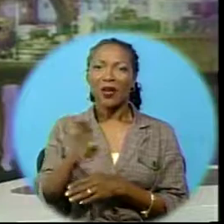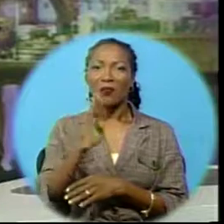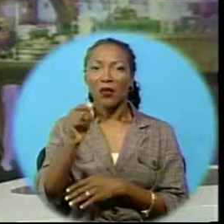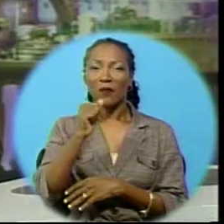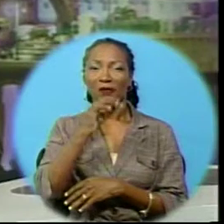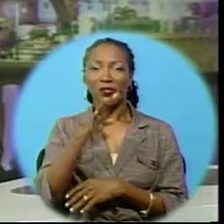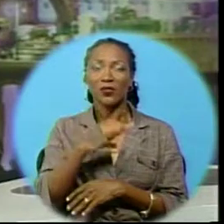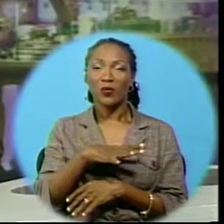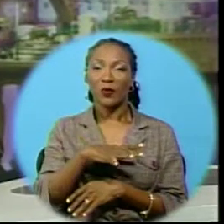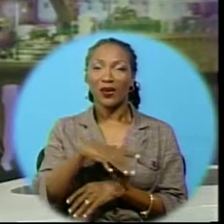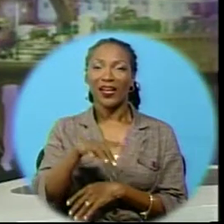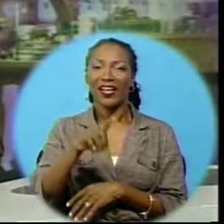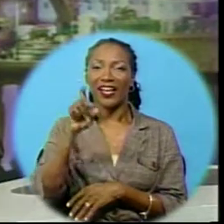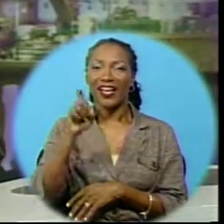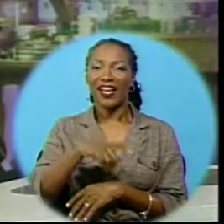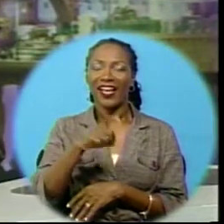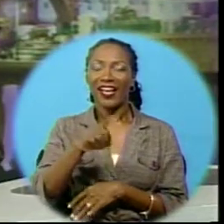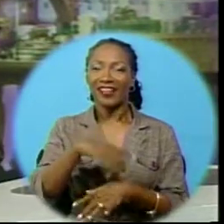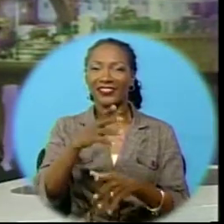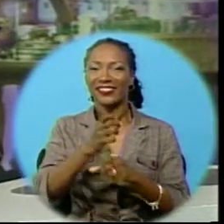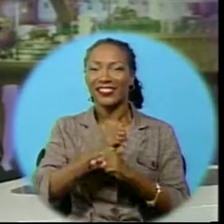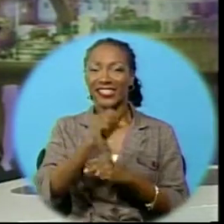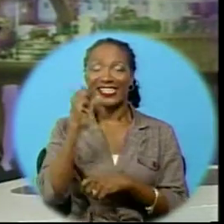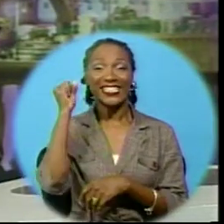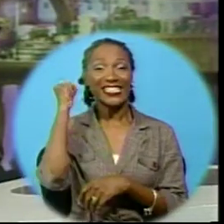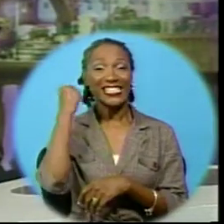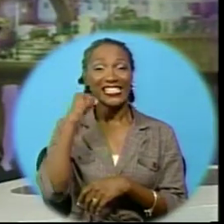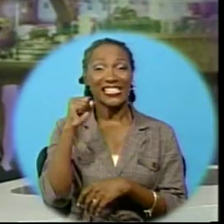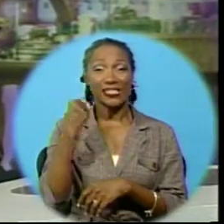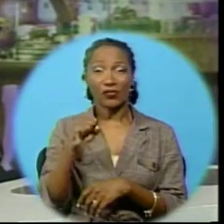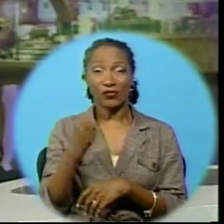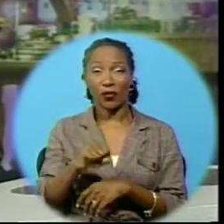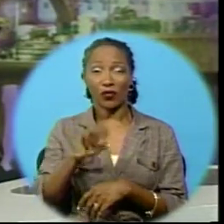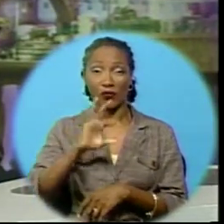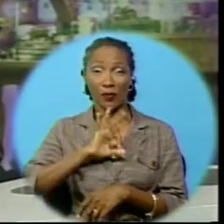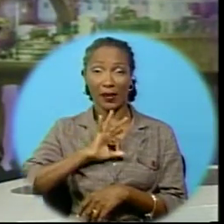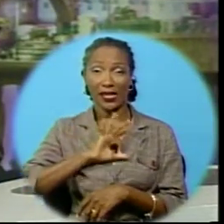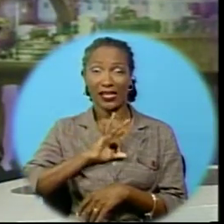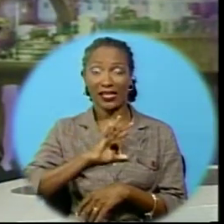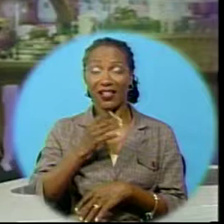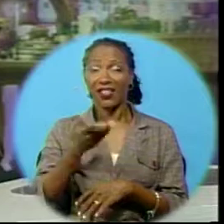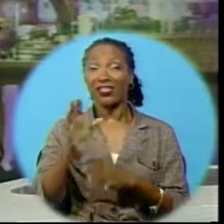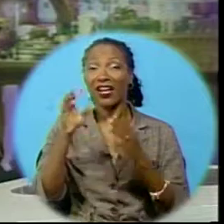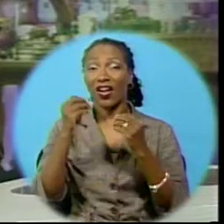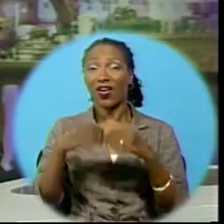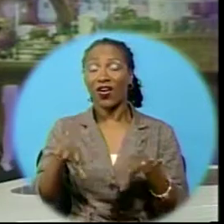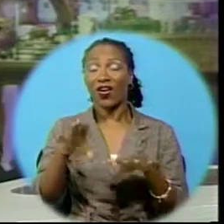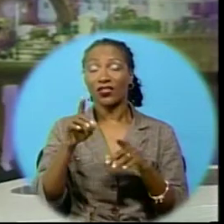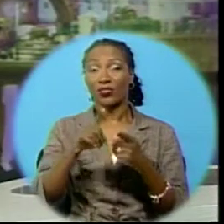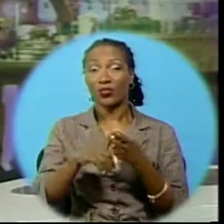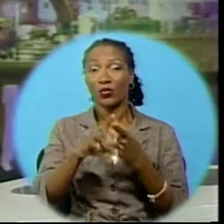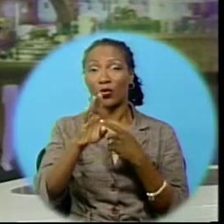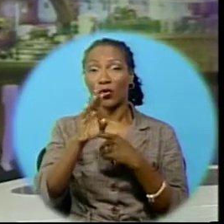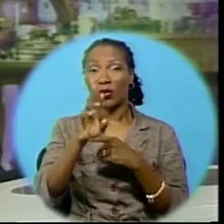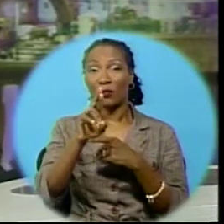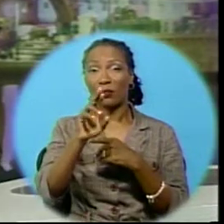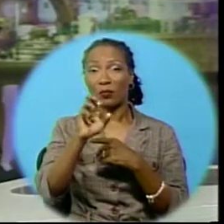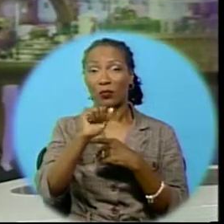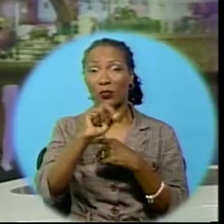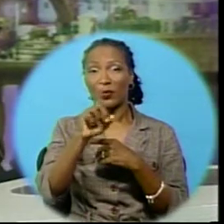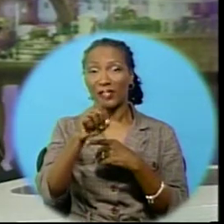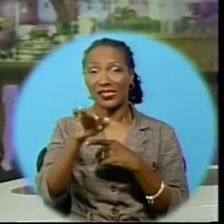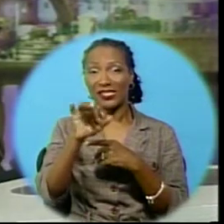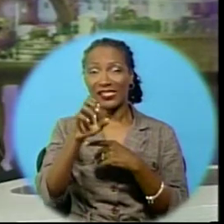Barbados women had to settle for the silver medal after losing to Brazil in the final of the 2015 Pan American Hockey Challenge in